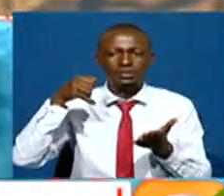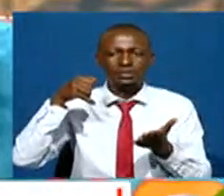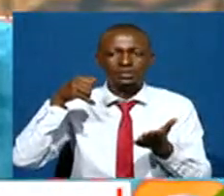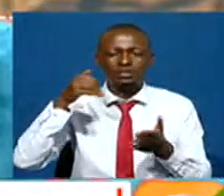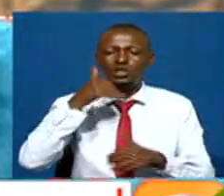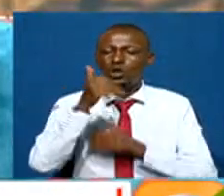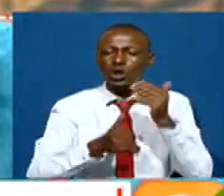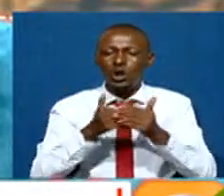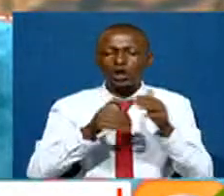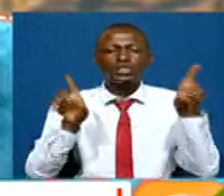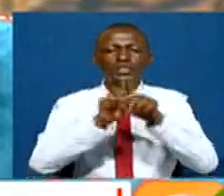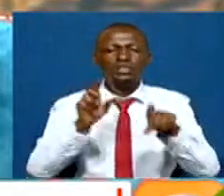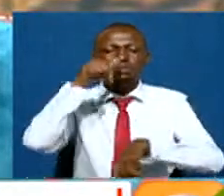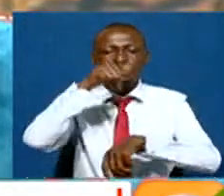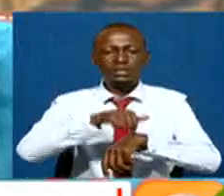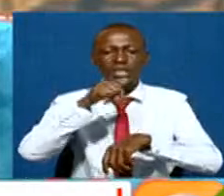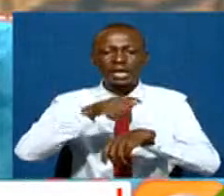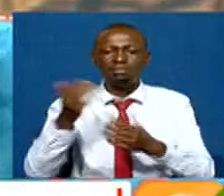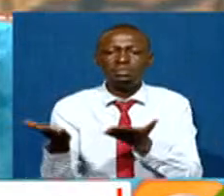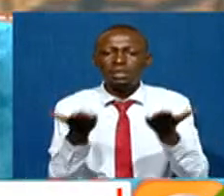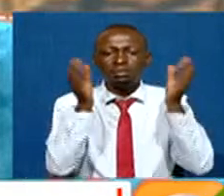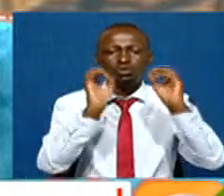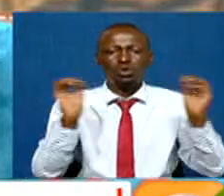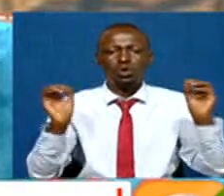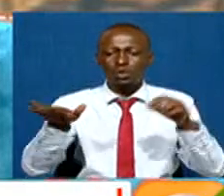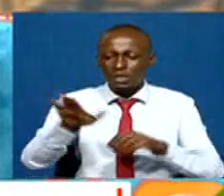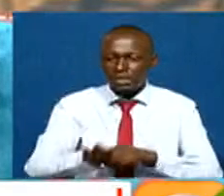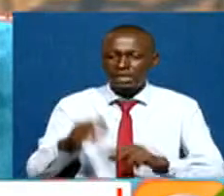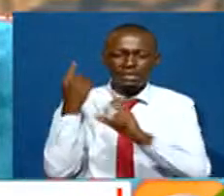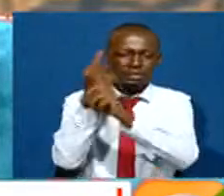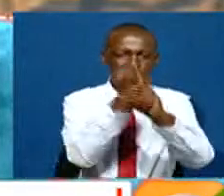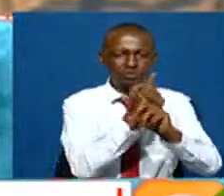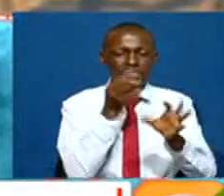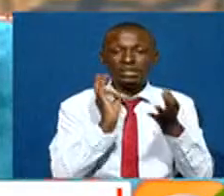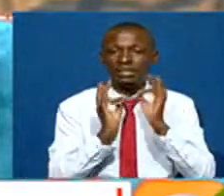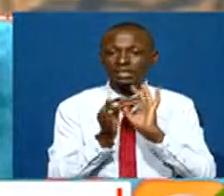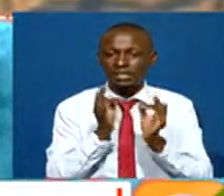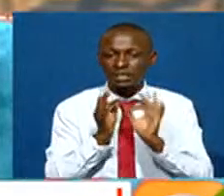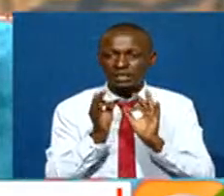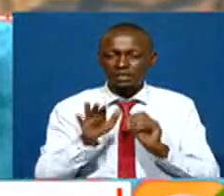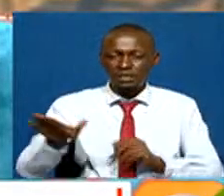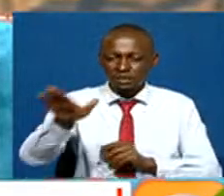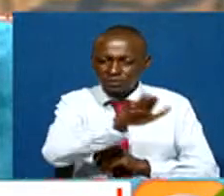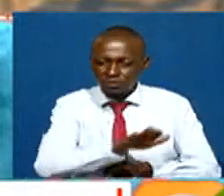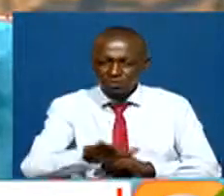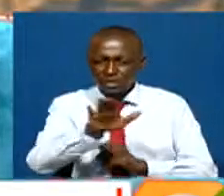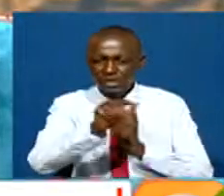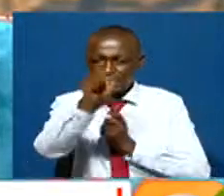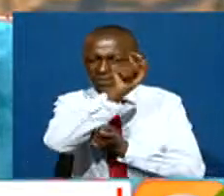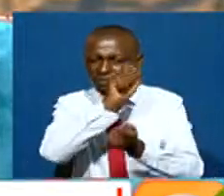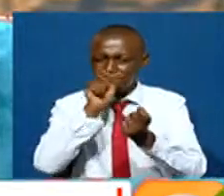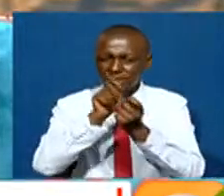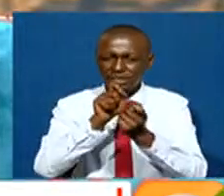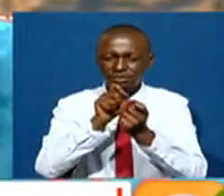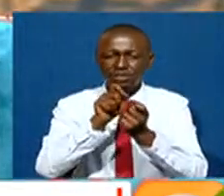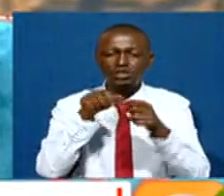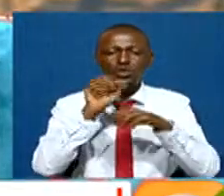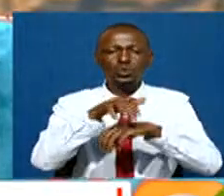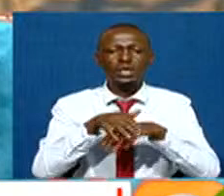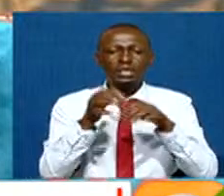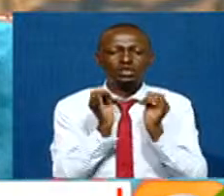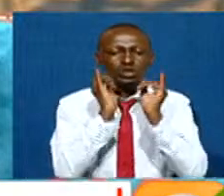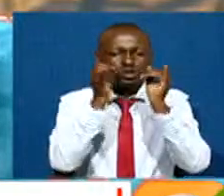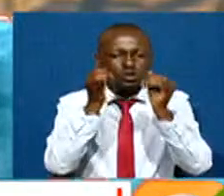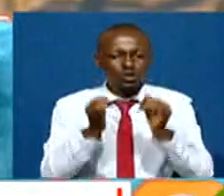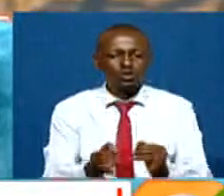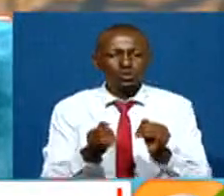at the same time. We have zoned them, and when it comes to the turn of that particular group to update their meters, they